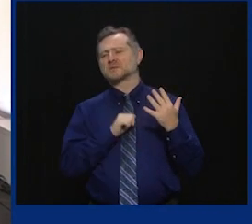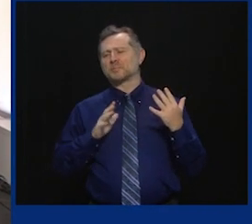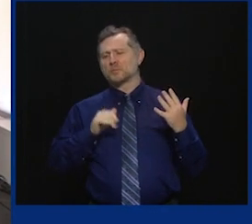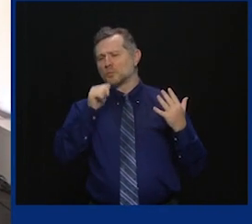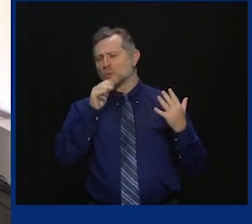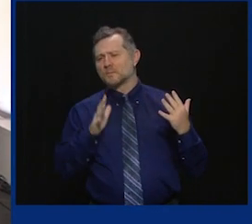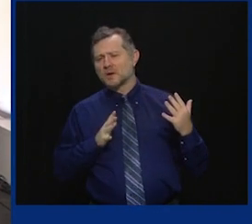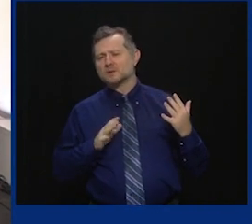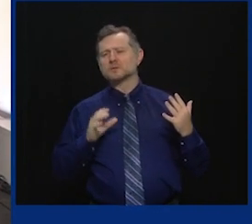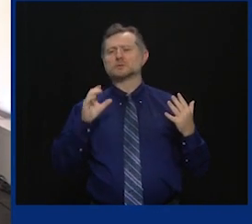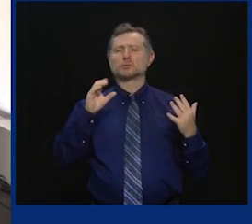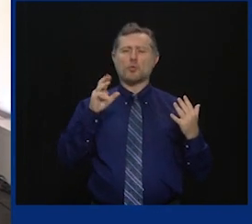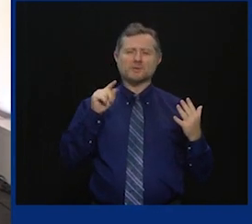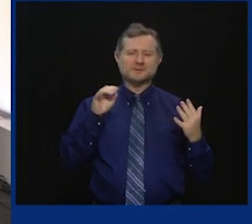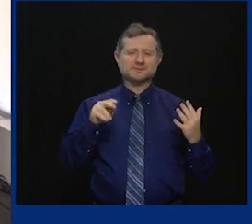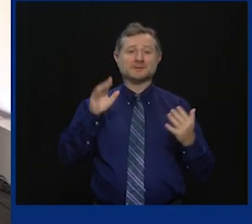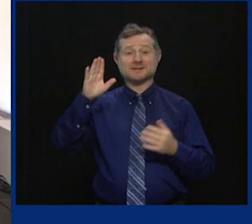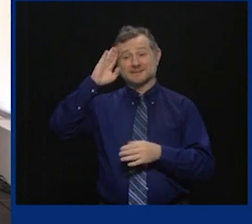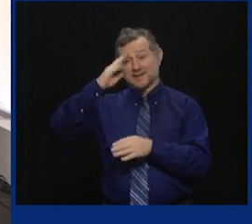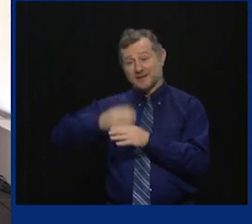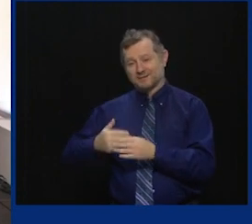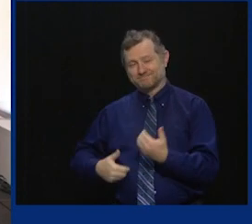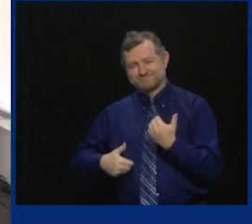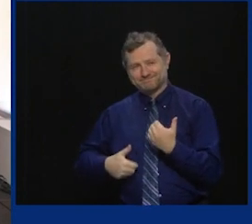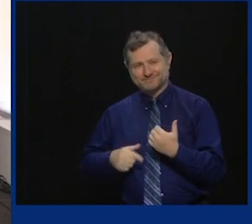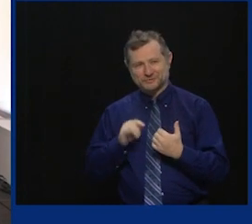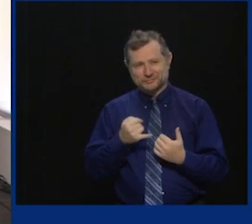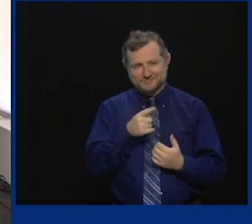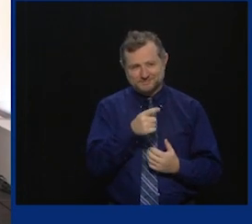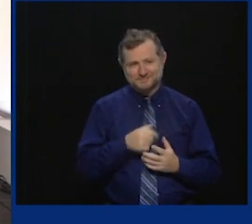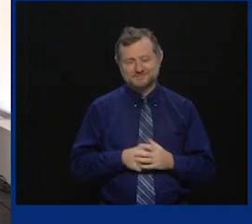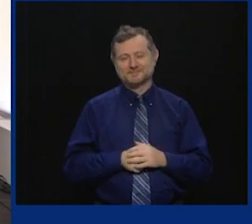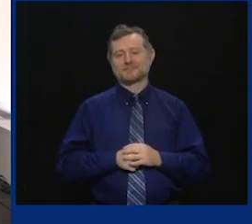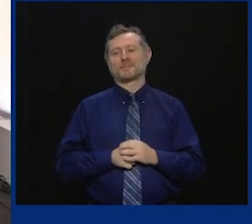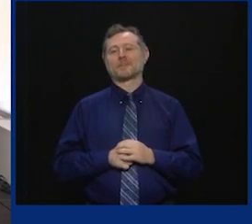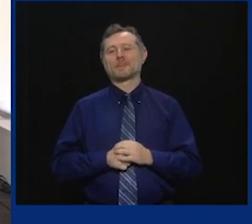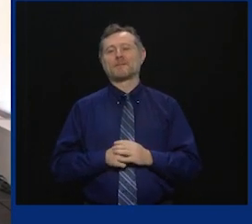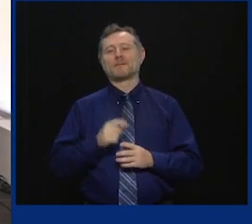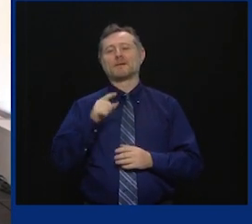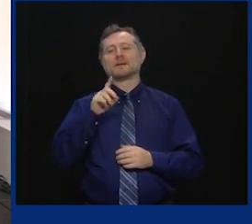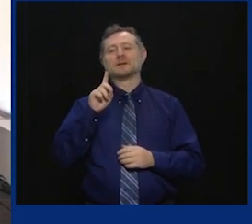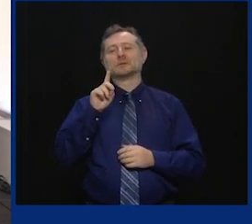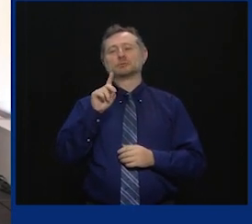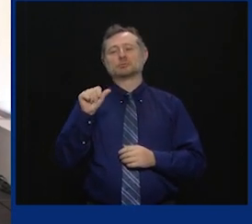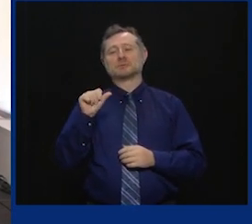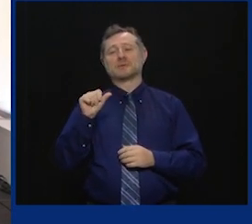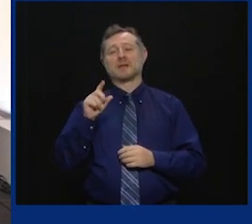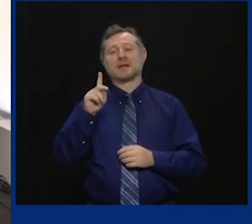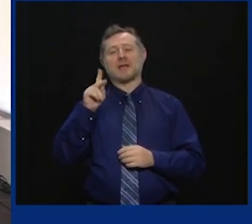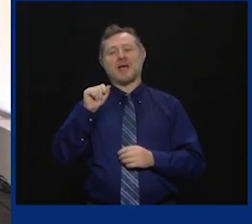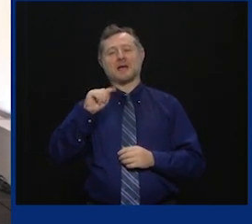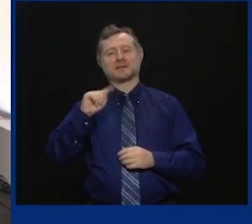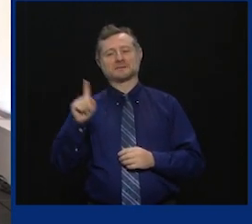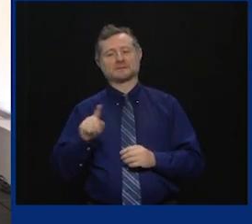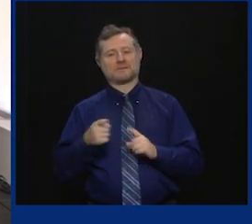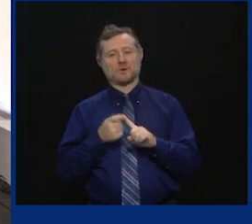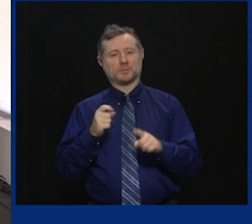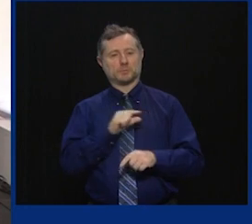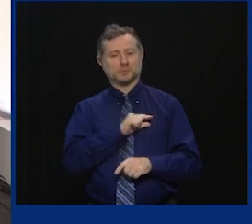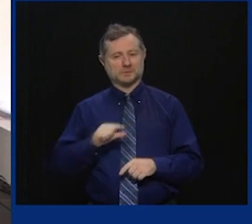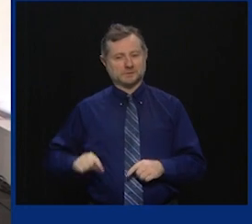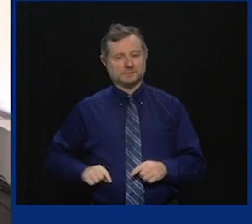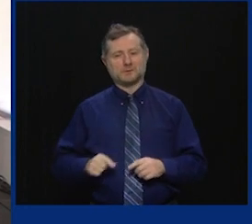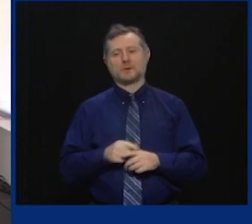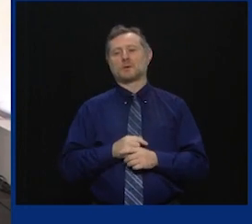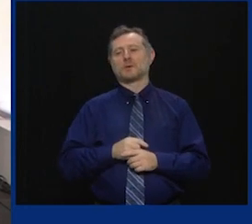Jackson with her son TJ, District Attorneys Melinda Katz from Queens, Eric Gonzalez from